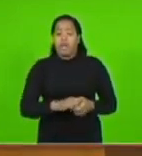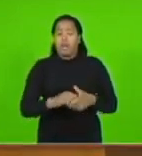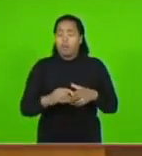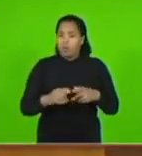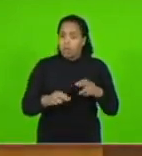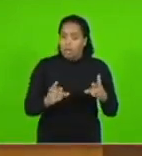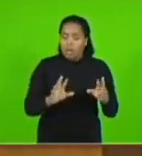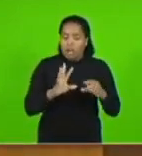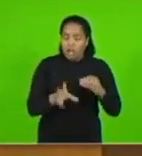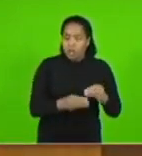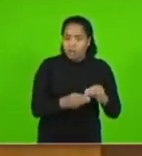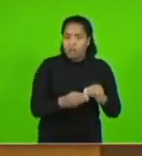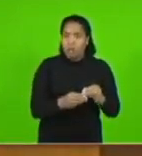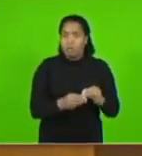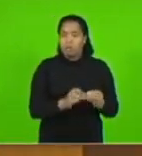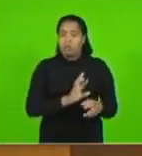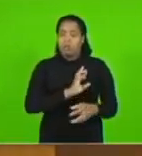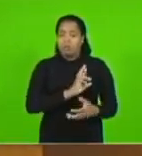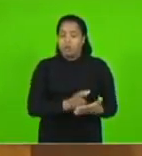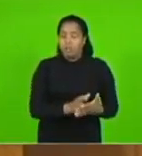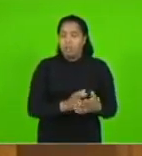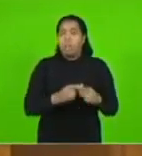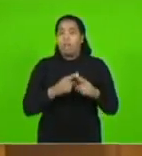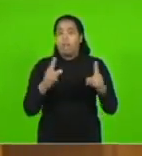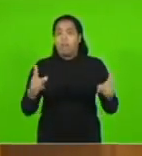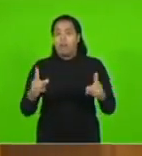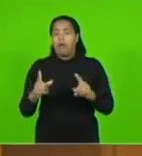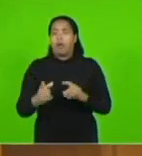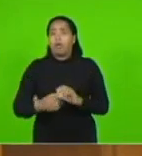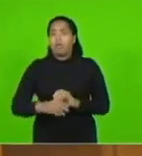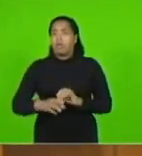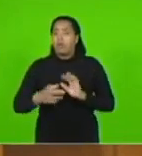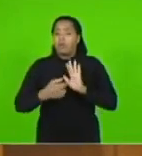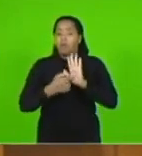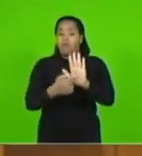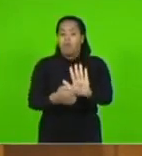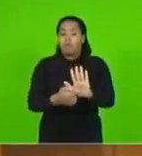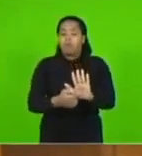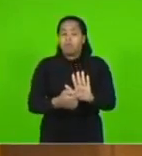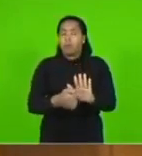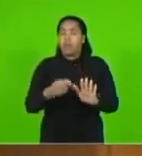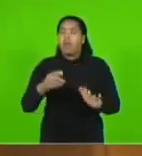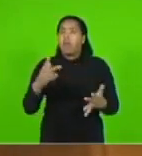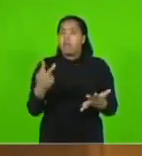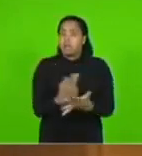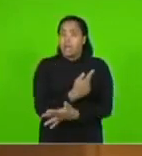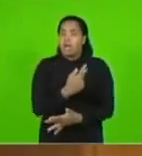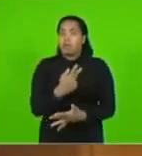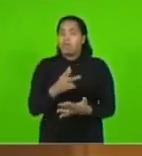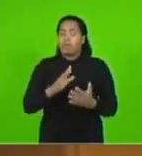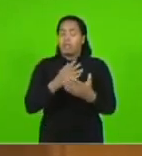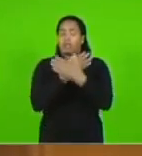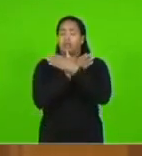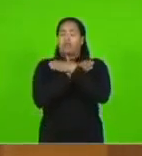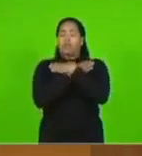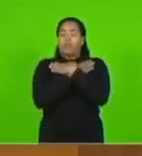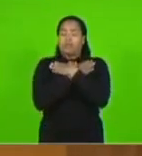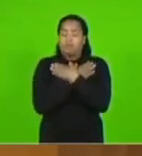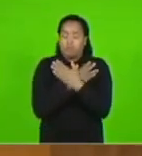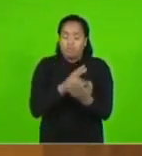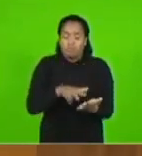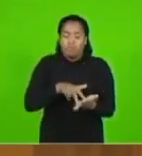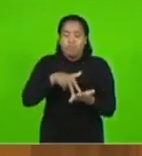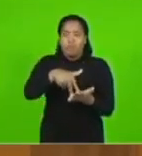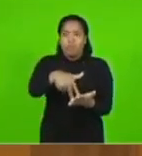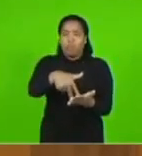this. But the word clearly tells us that there's going to be resurrection.